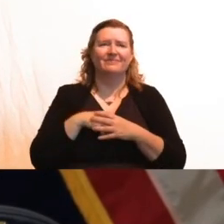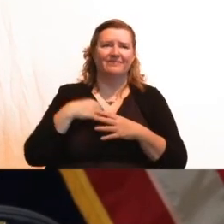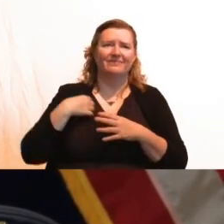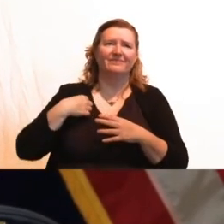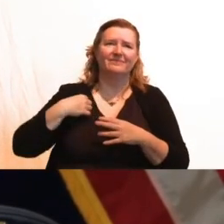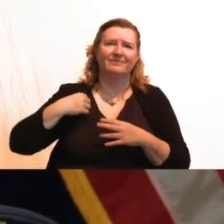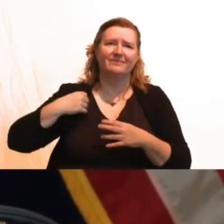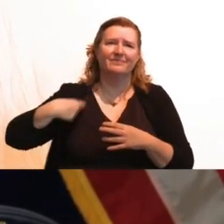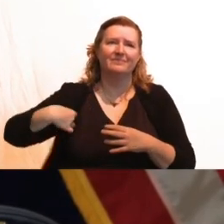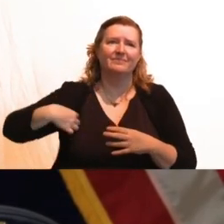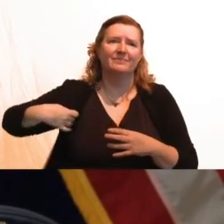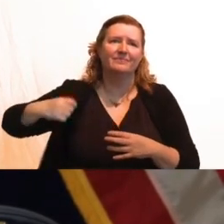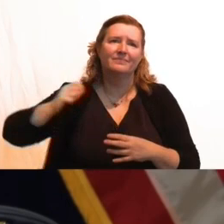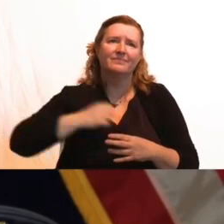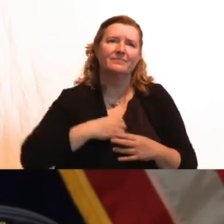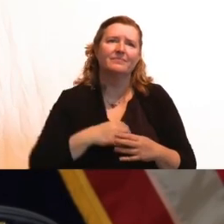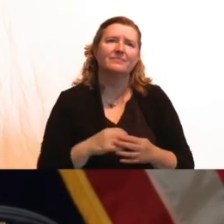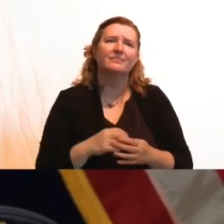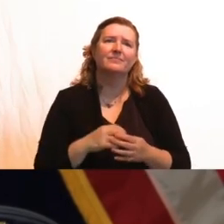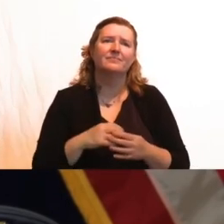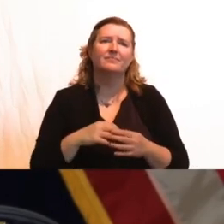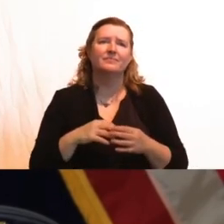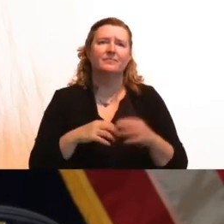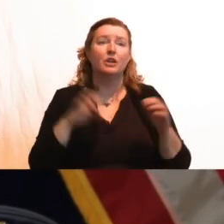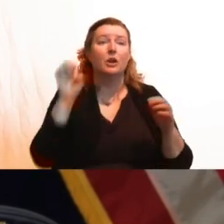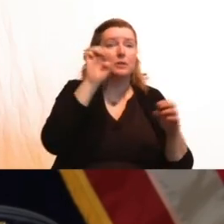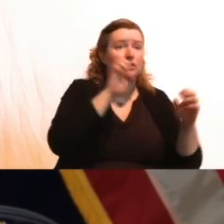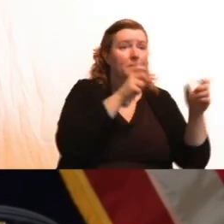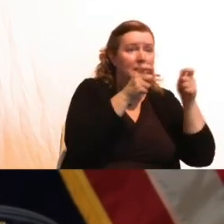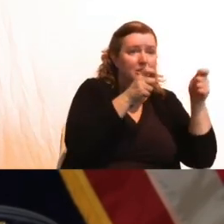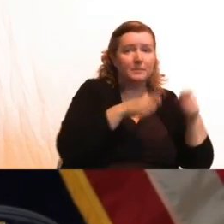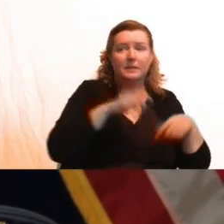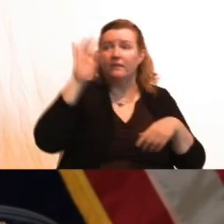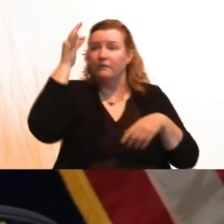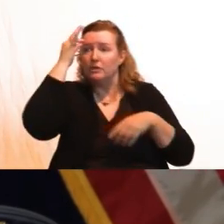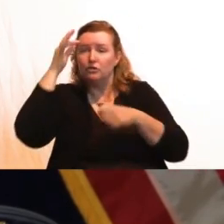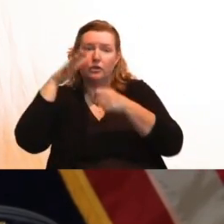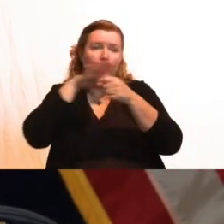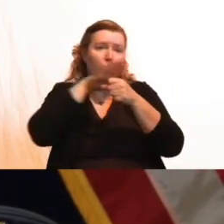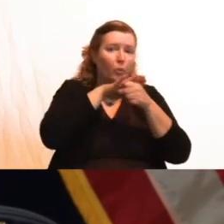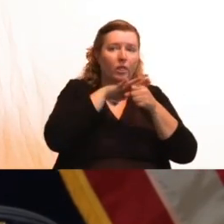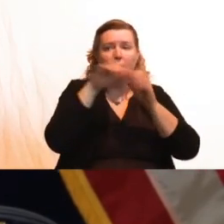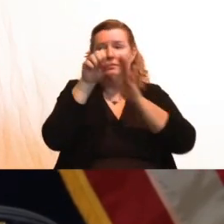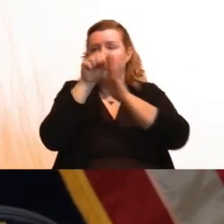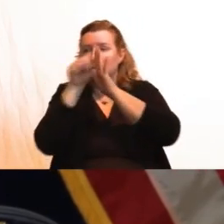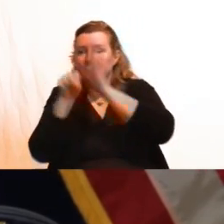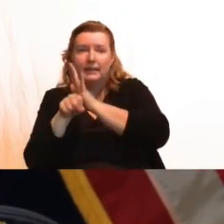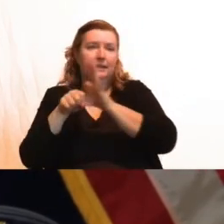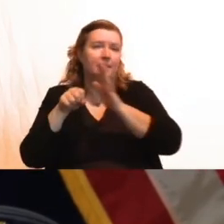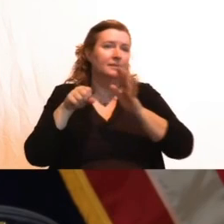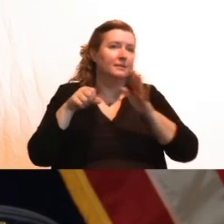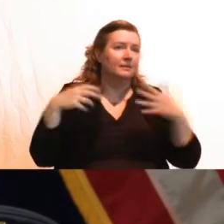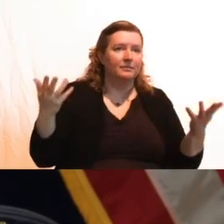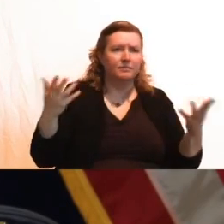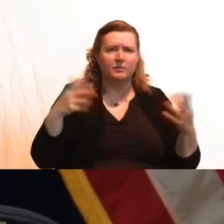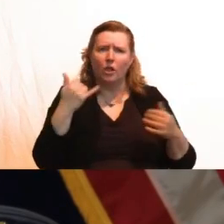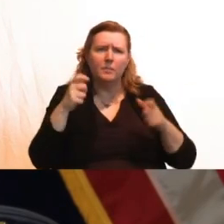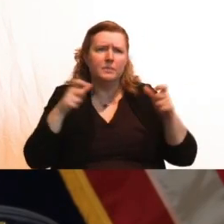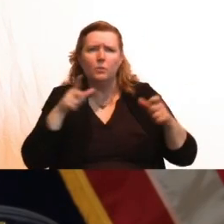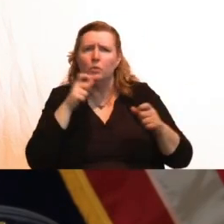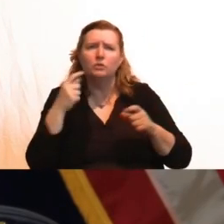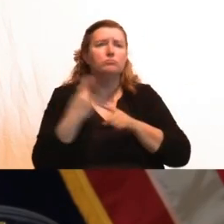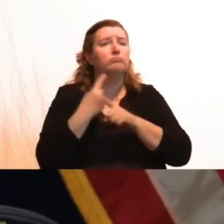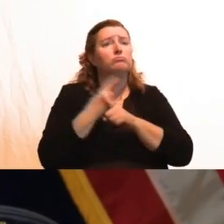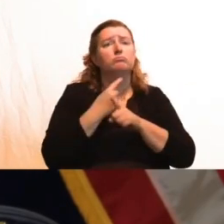and civilian members that spent every day of the week just trying to coordinate and mitigate the challenges that we